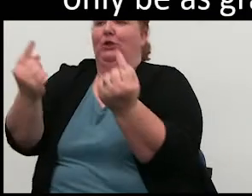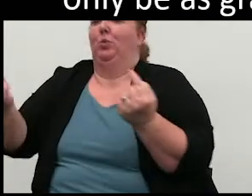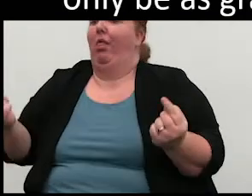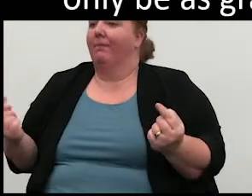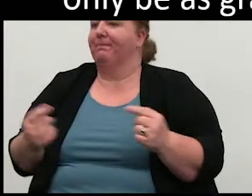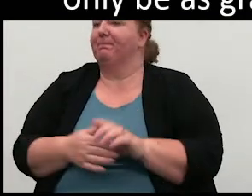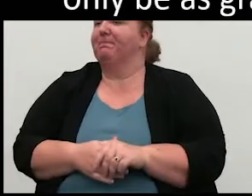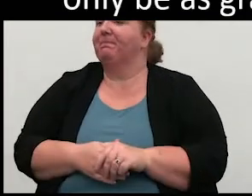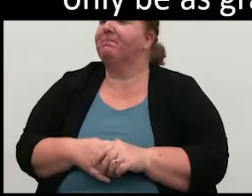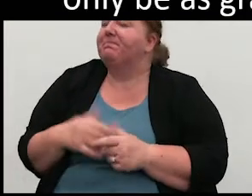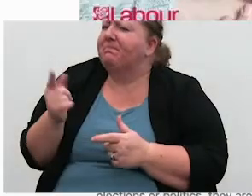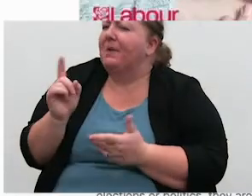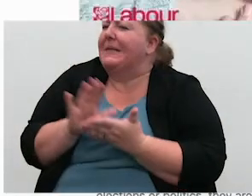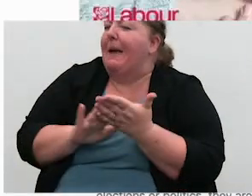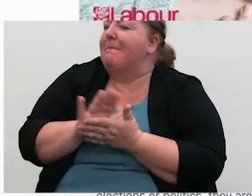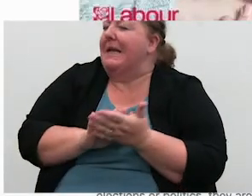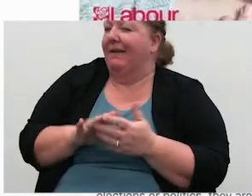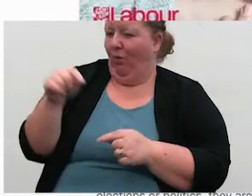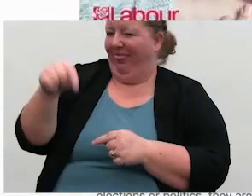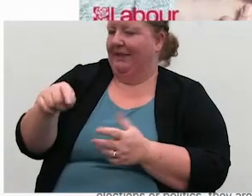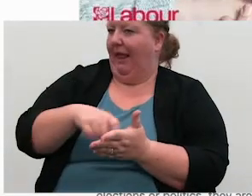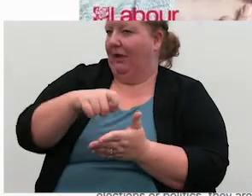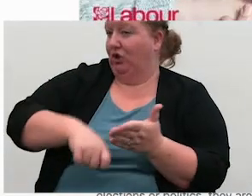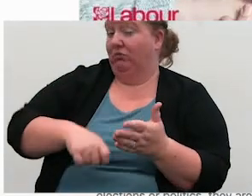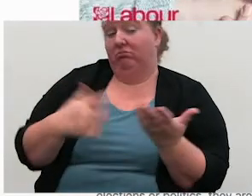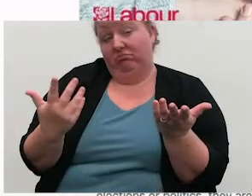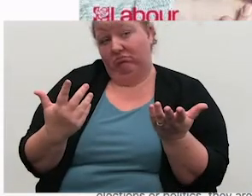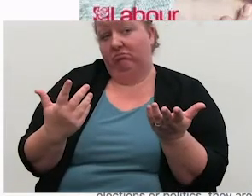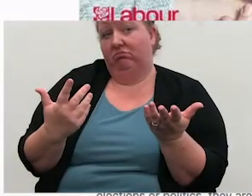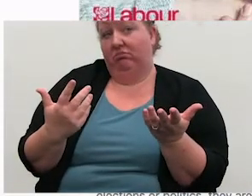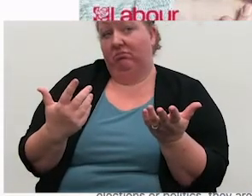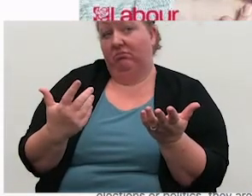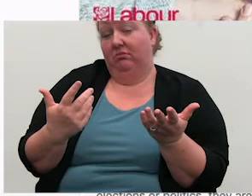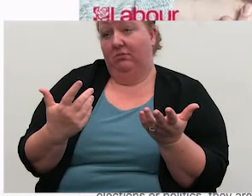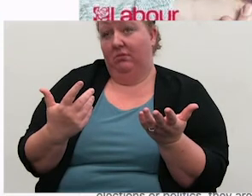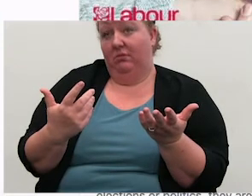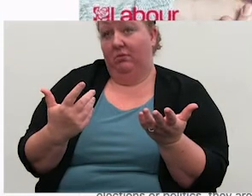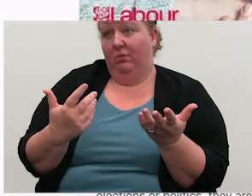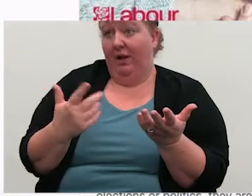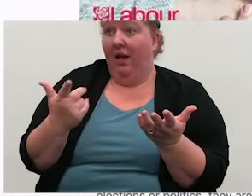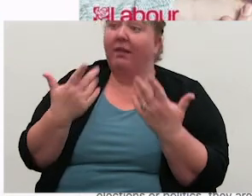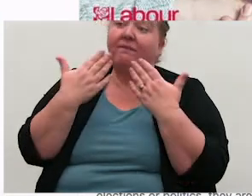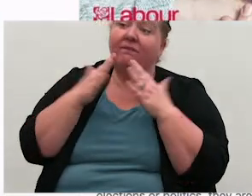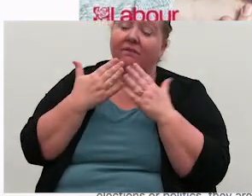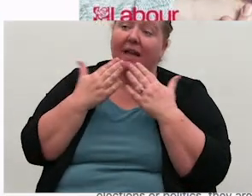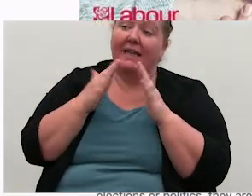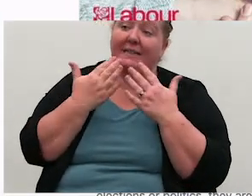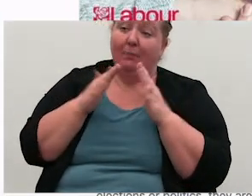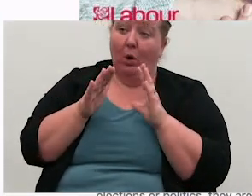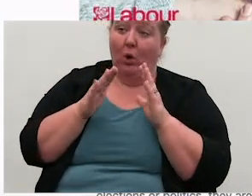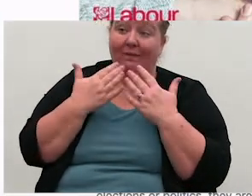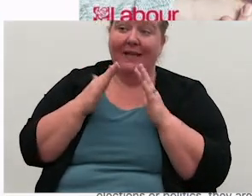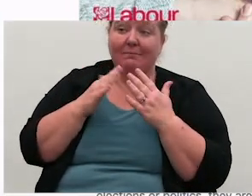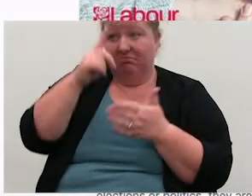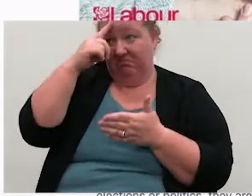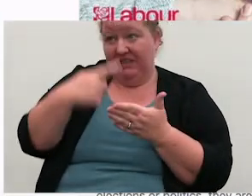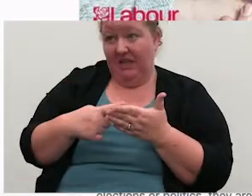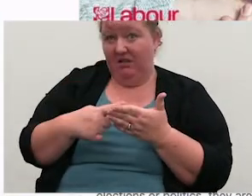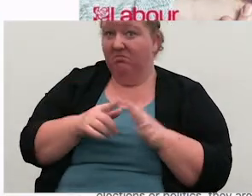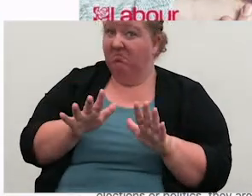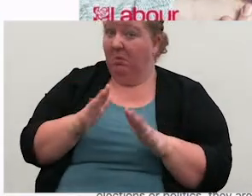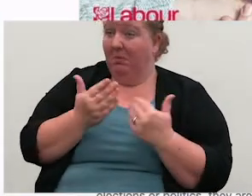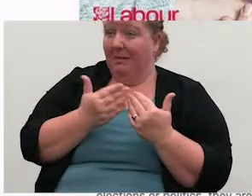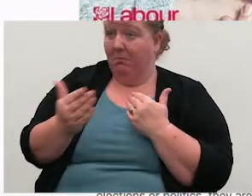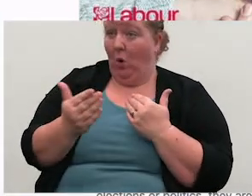Okay, what does this mean in the context of this current election? Well, conveniently, Facebook have now decided, no, we are going to be